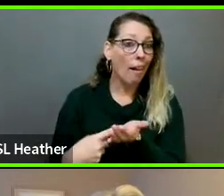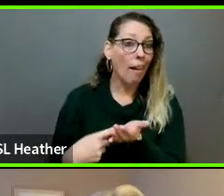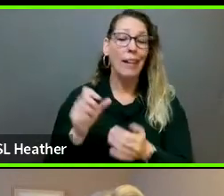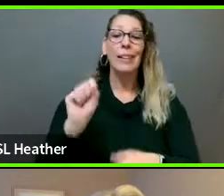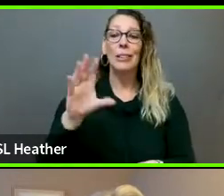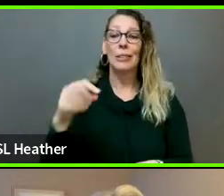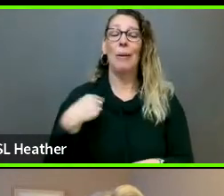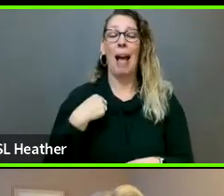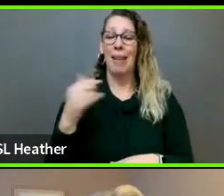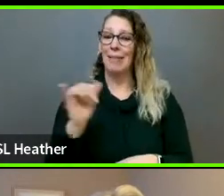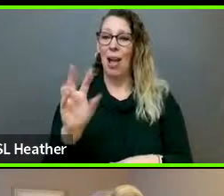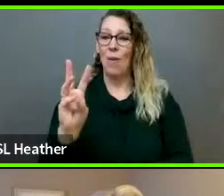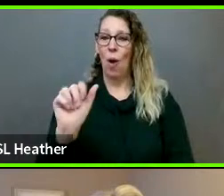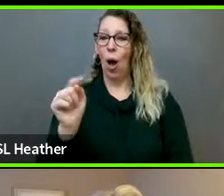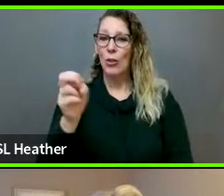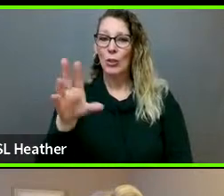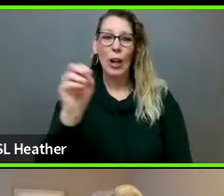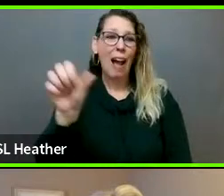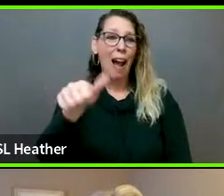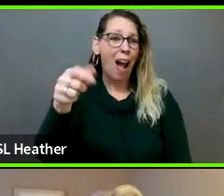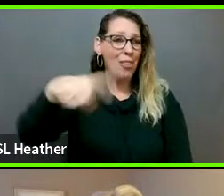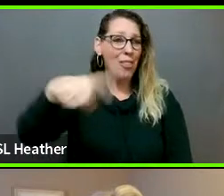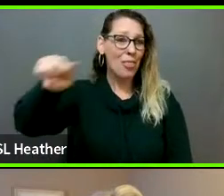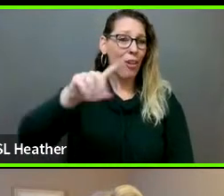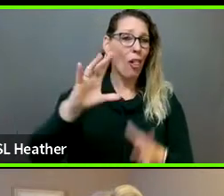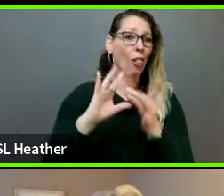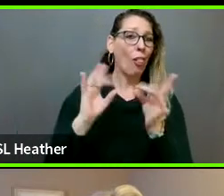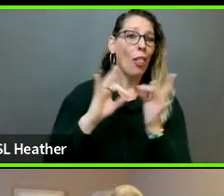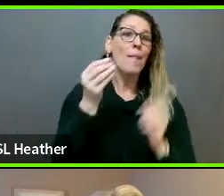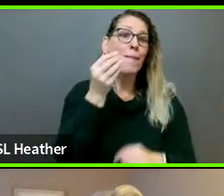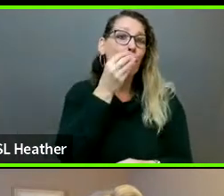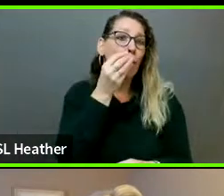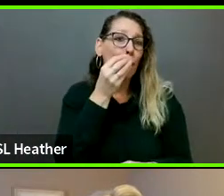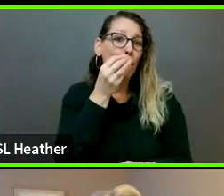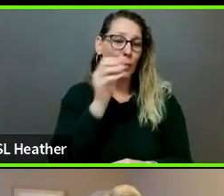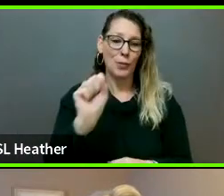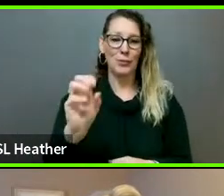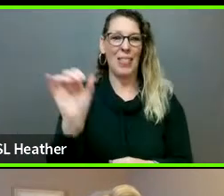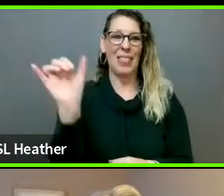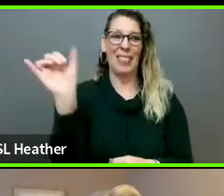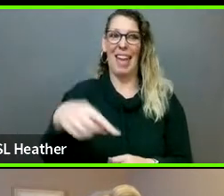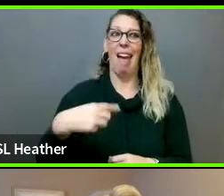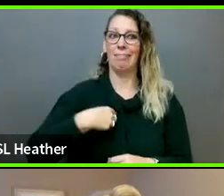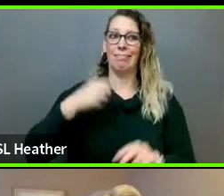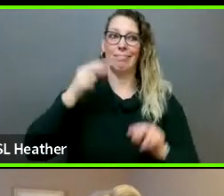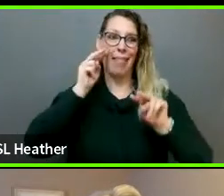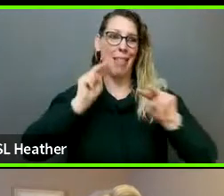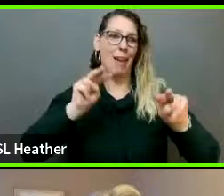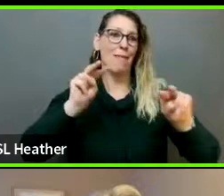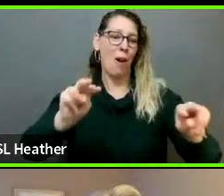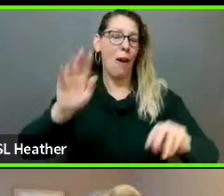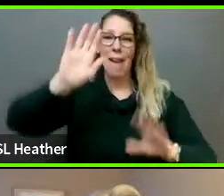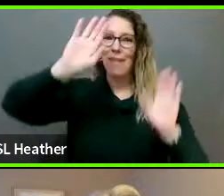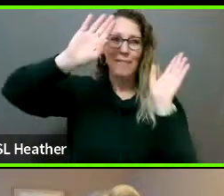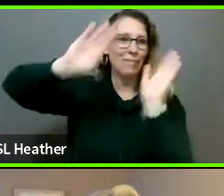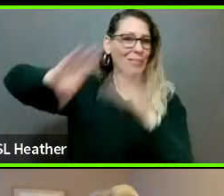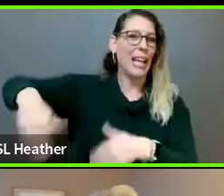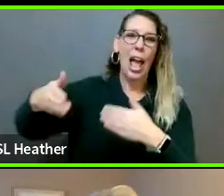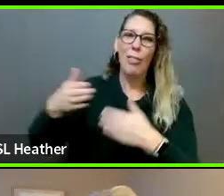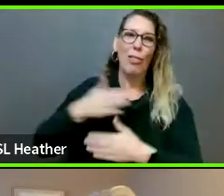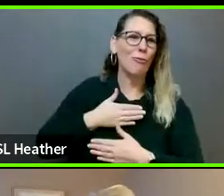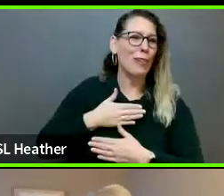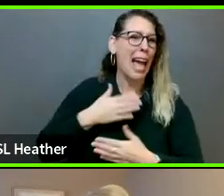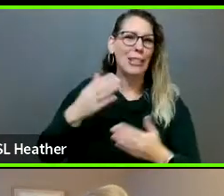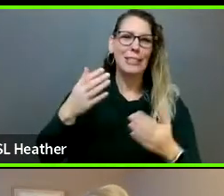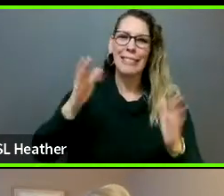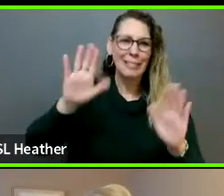I'm with Walter and a couple other folks that just talked about the food. So that's what I'm looking forward to most. Forget the rest and relaxation.